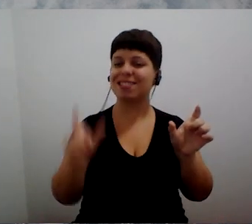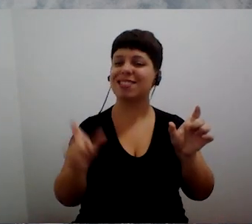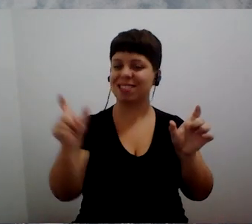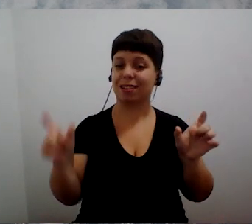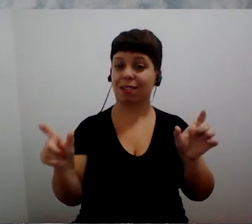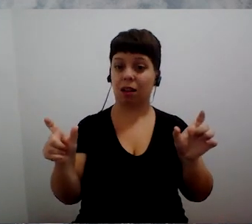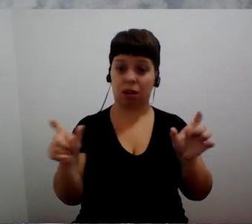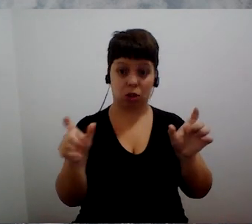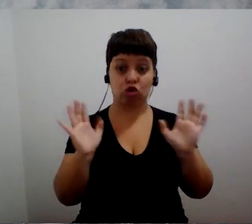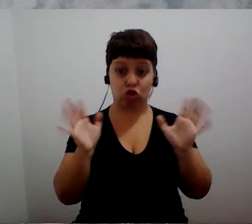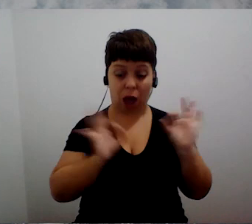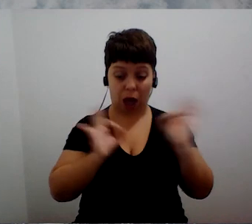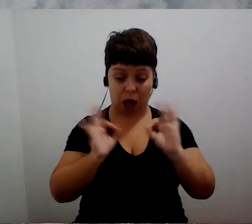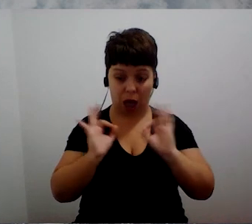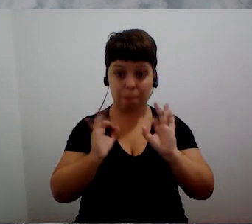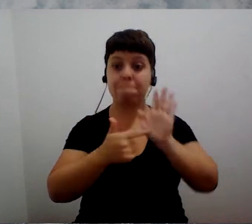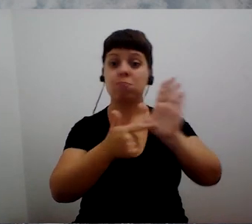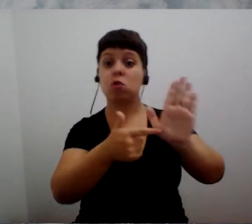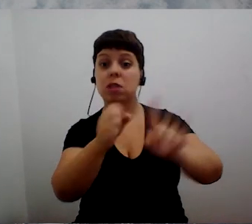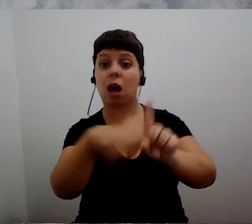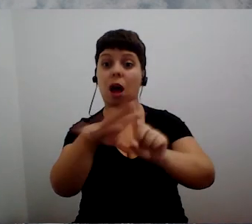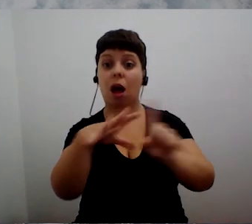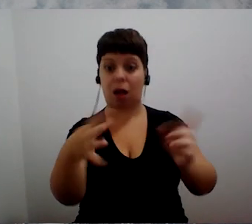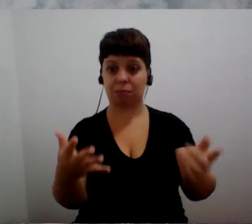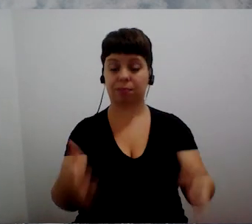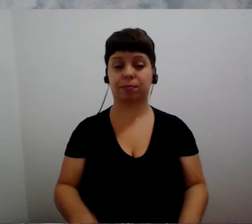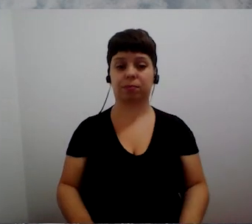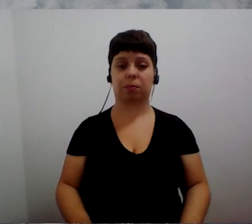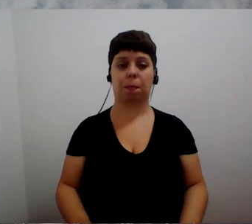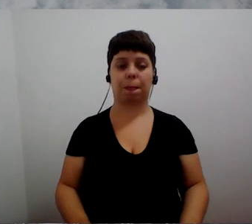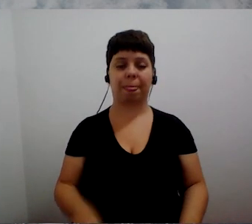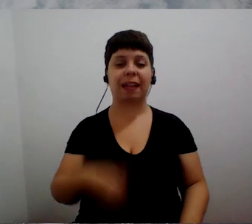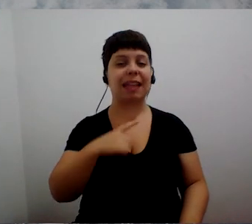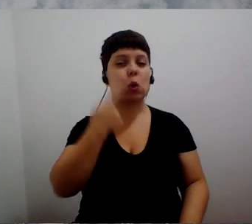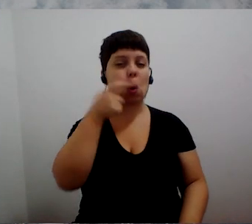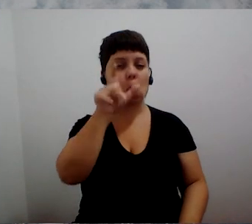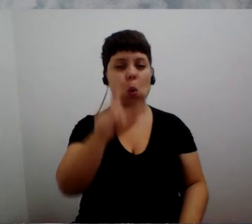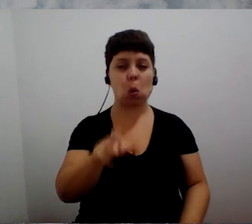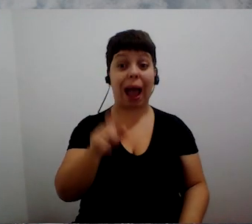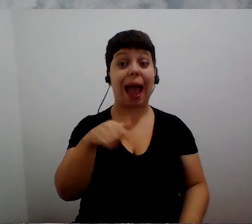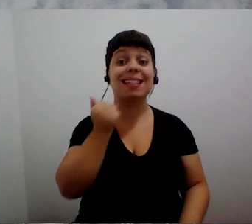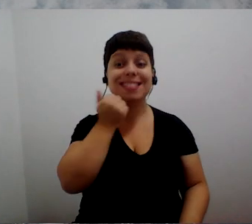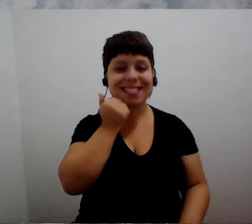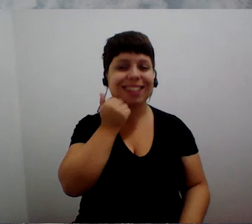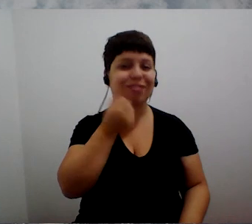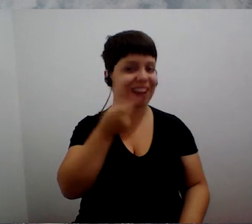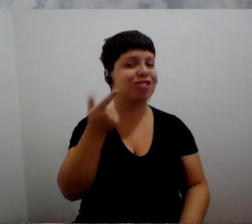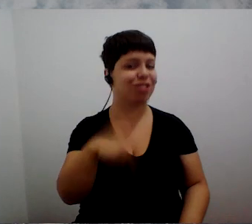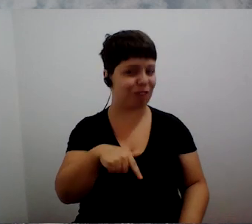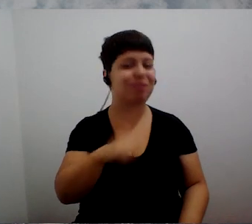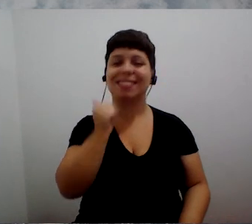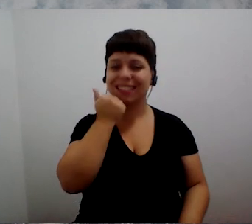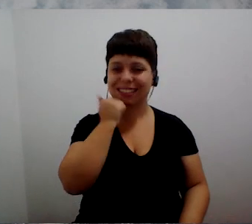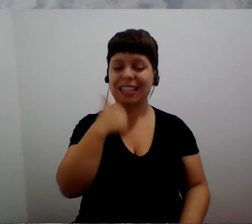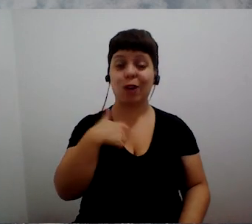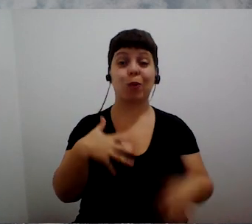all these columns that will make we have a good balance between all these aspects. And one